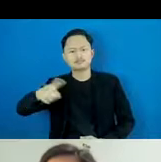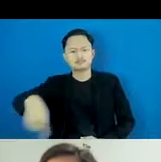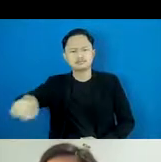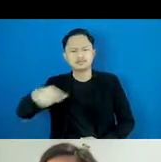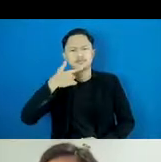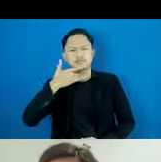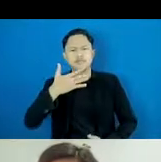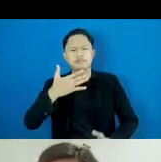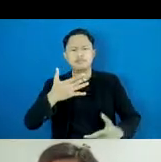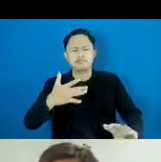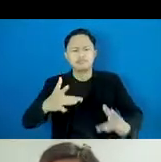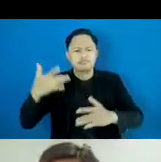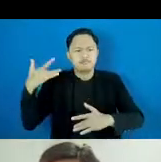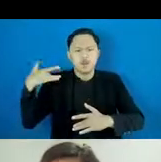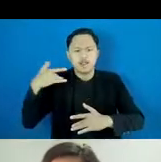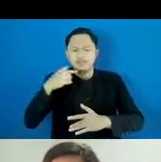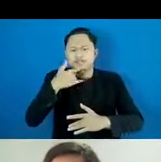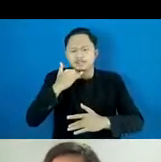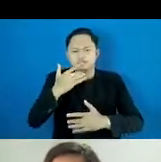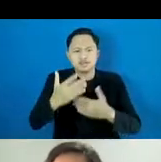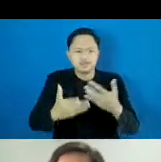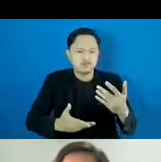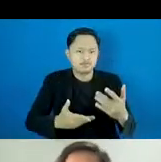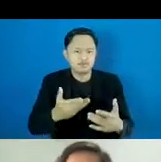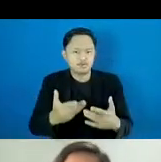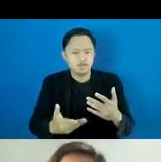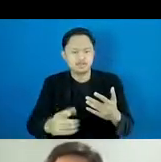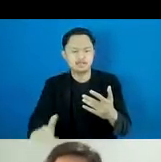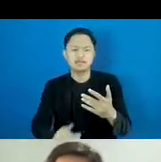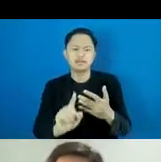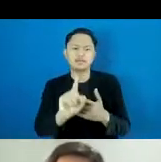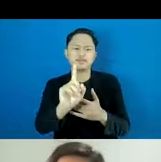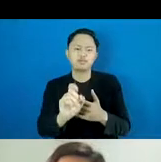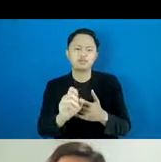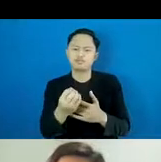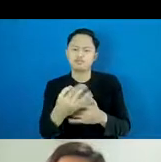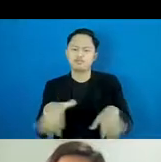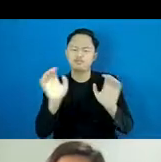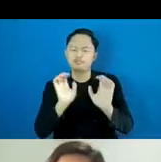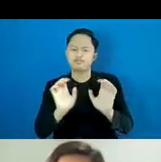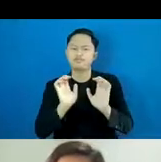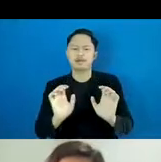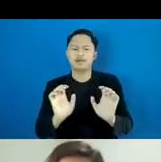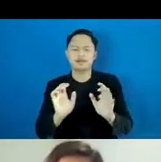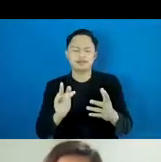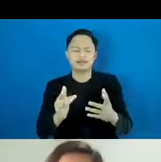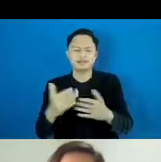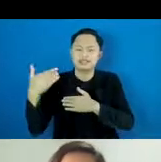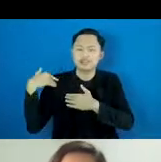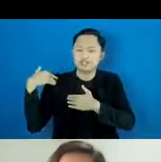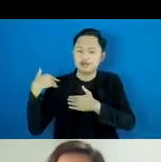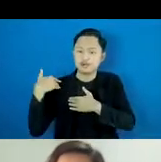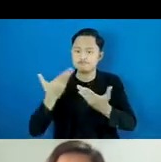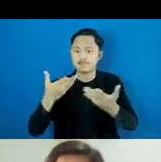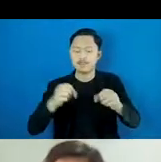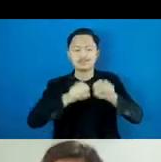a very unfavorable risk allocation because we have a lot of the responsibilities in the system